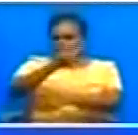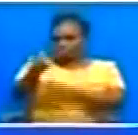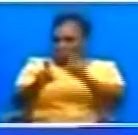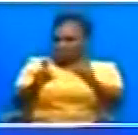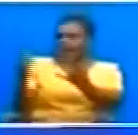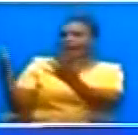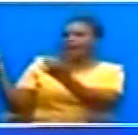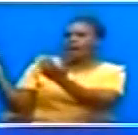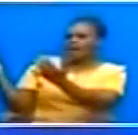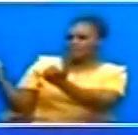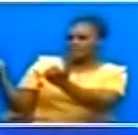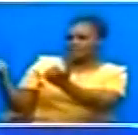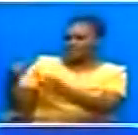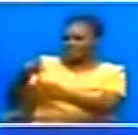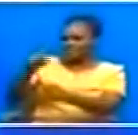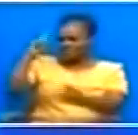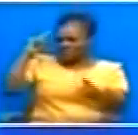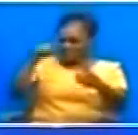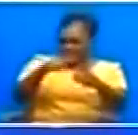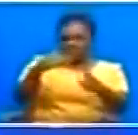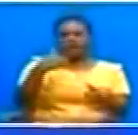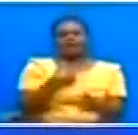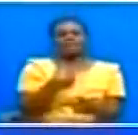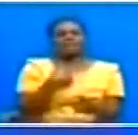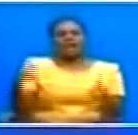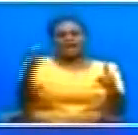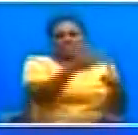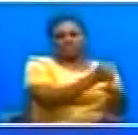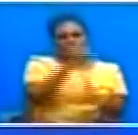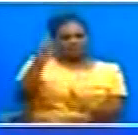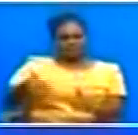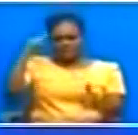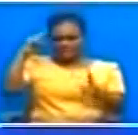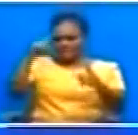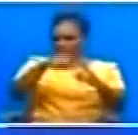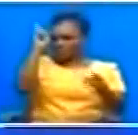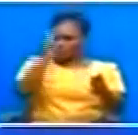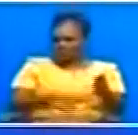just around the corner and they have targets to meet. Kaza my target ilikuwa